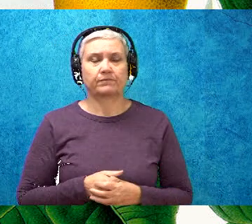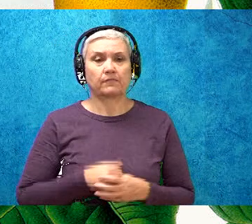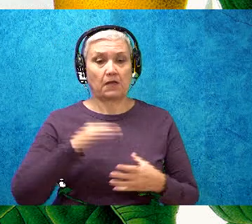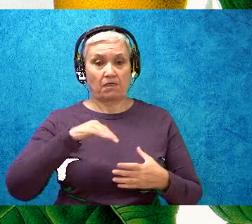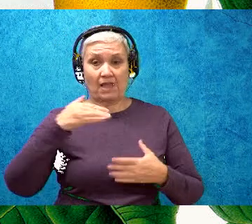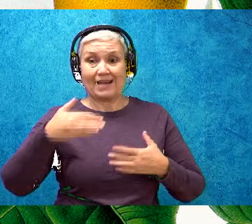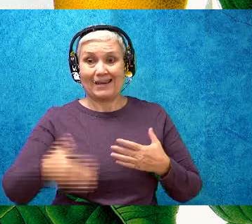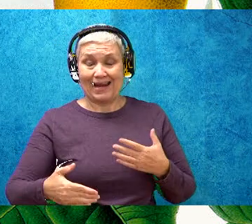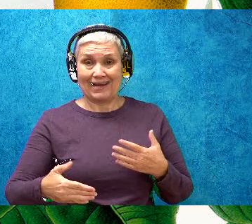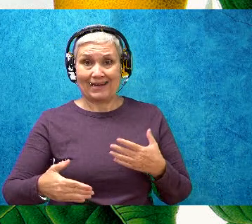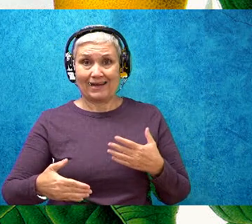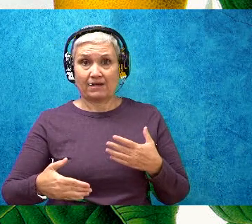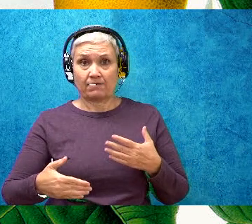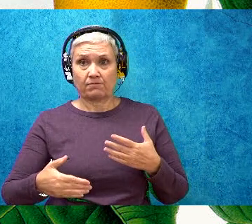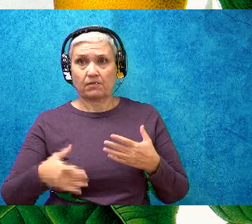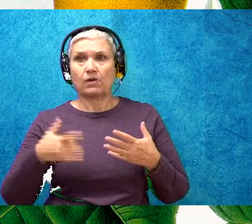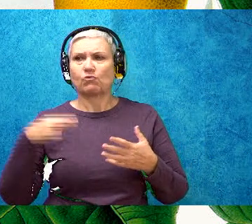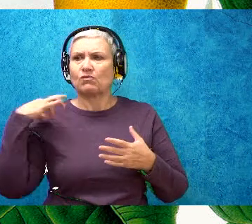campaigned